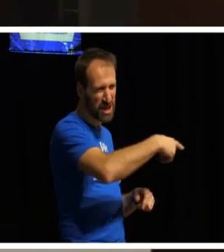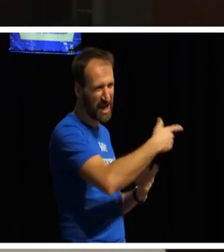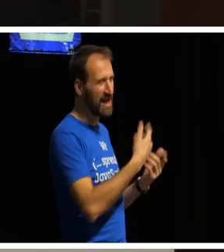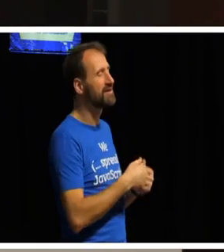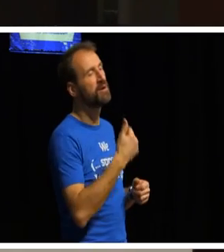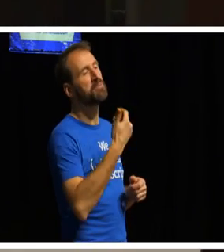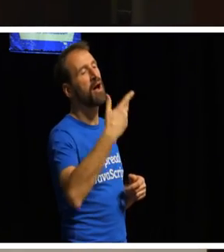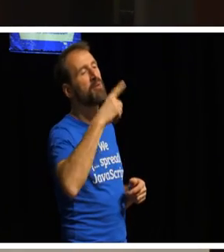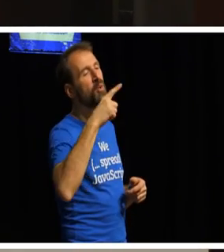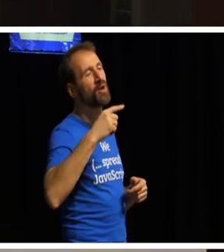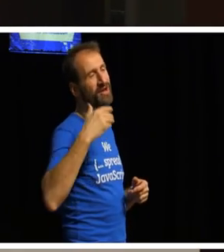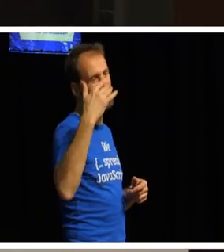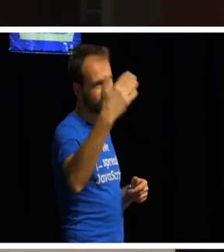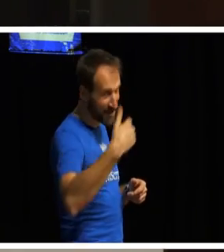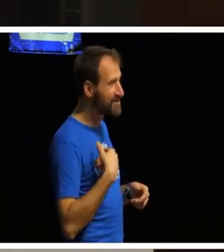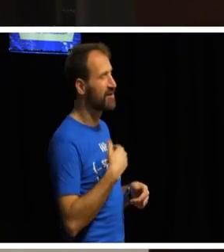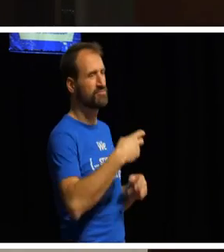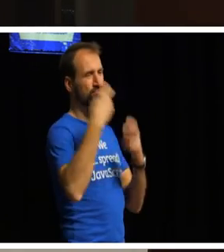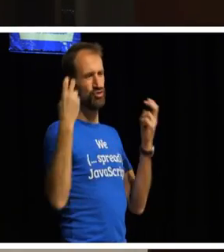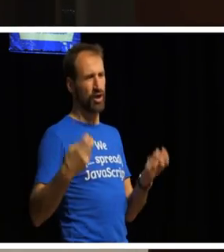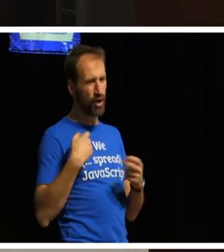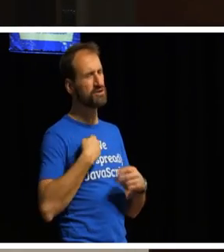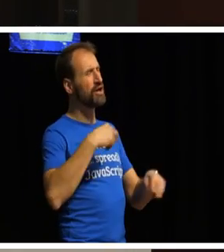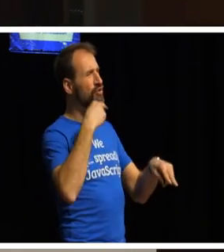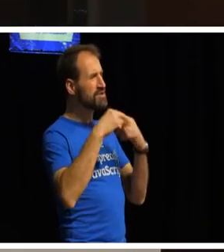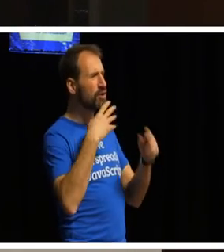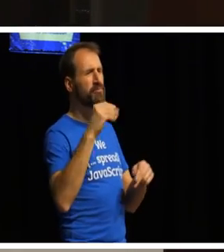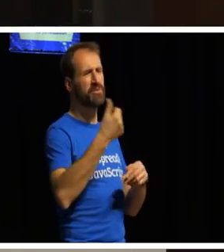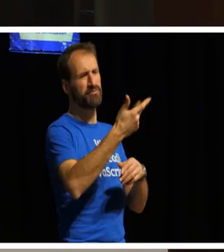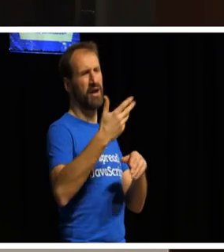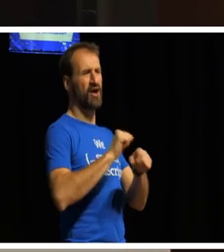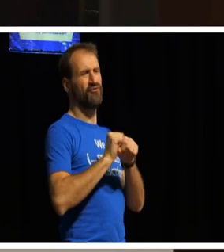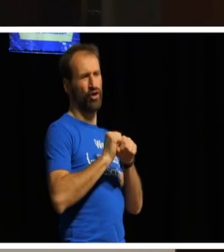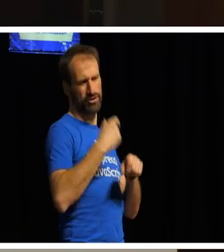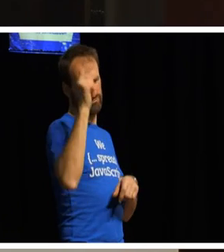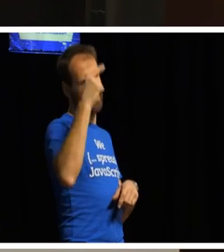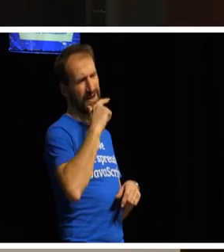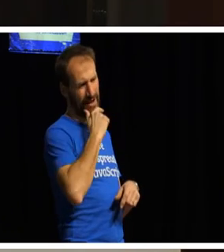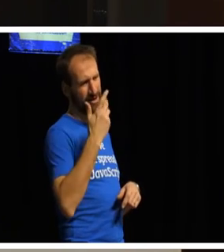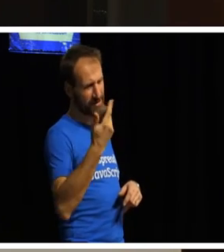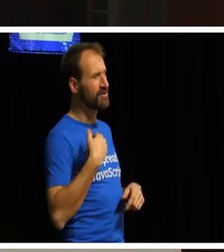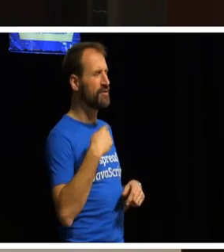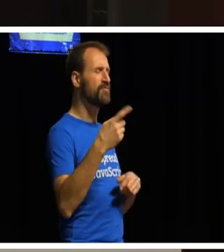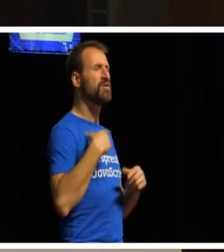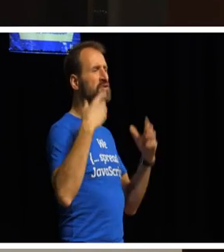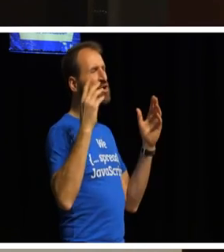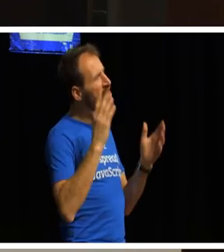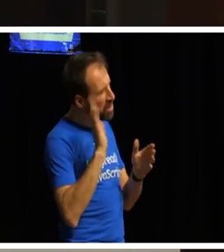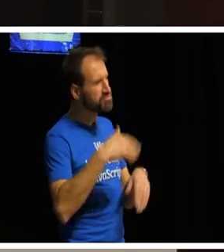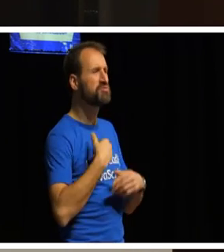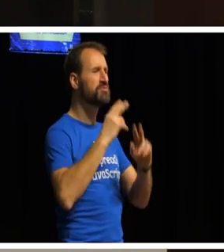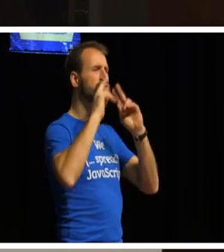later, I was back home, and I was at a restaurant with some friends in England. And we decided to get some wine, and I